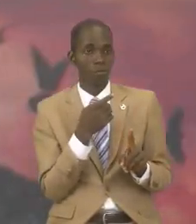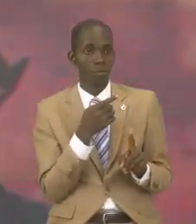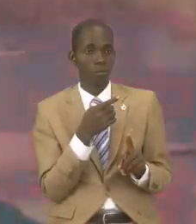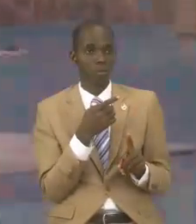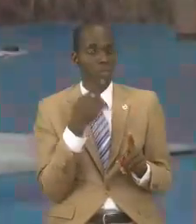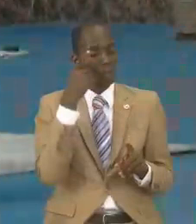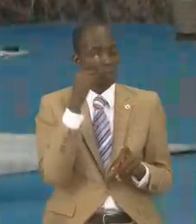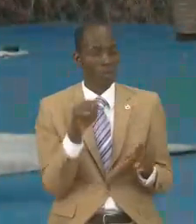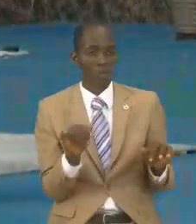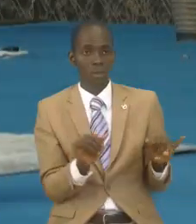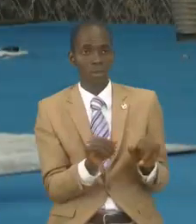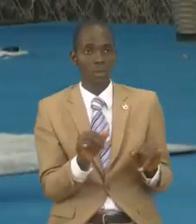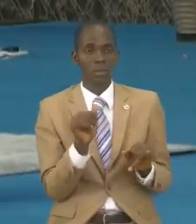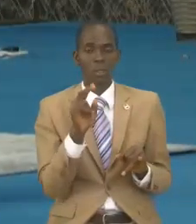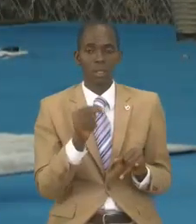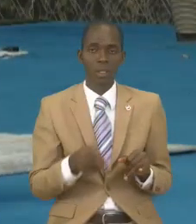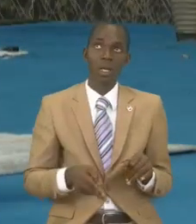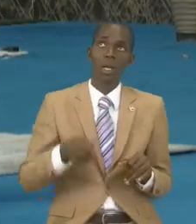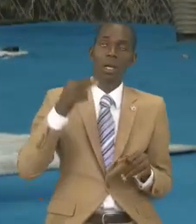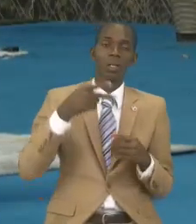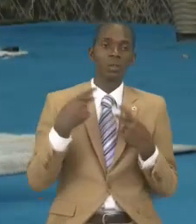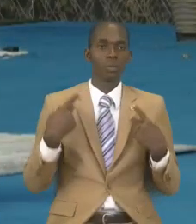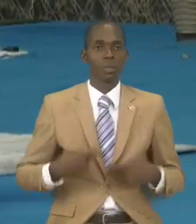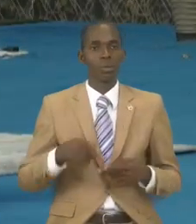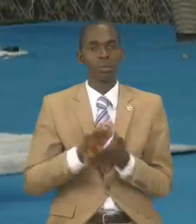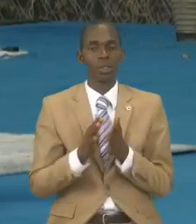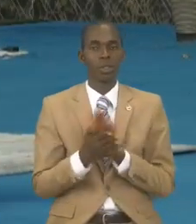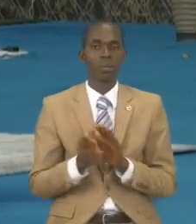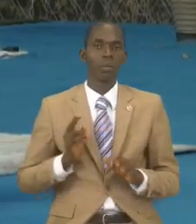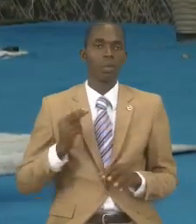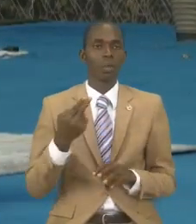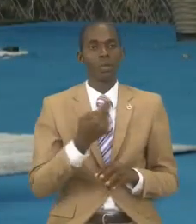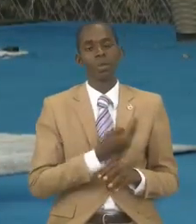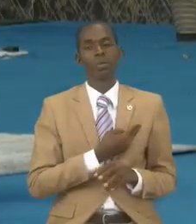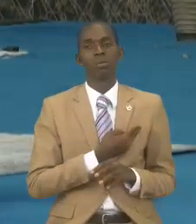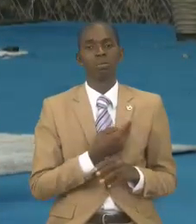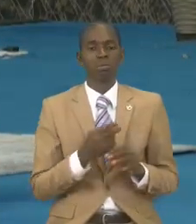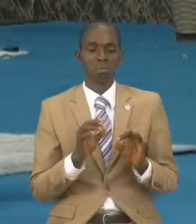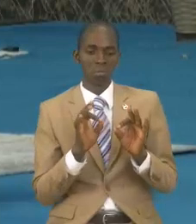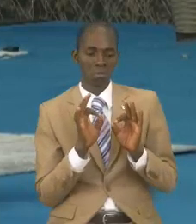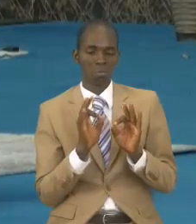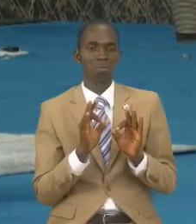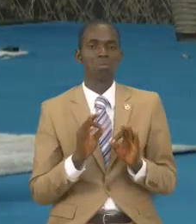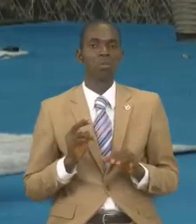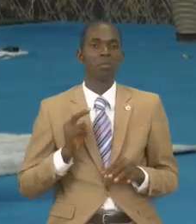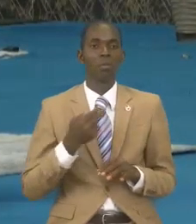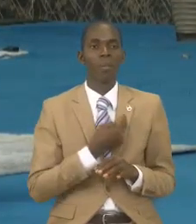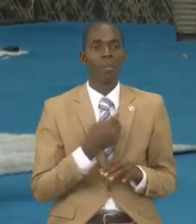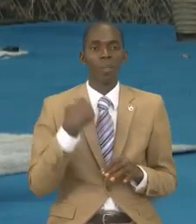priest became us, befitted us, who is holy,